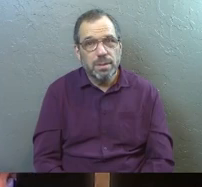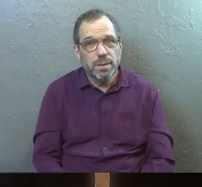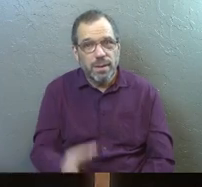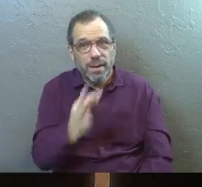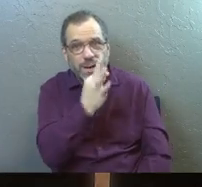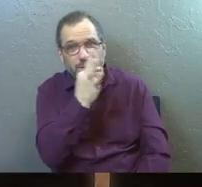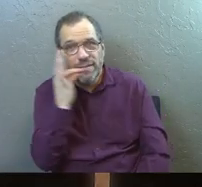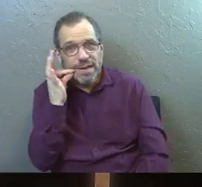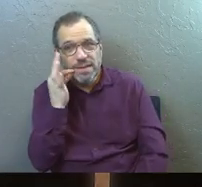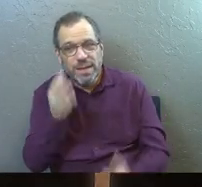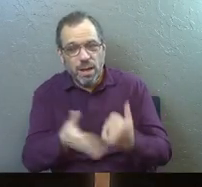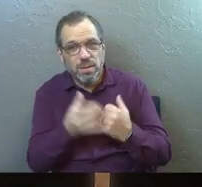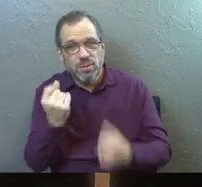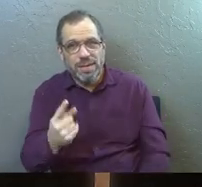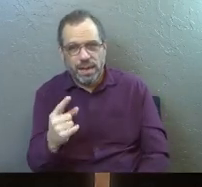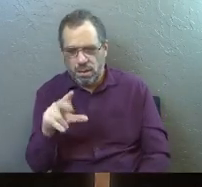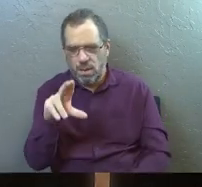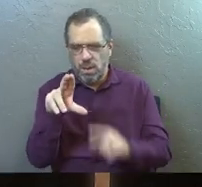Fasting helps us to understand that.